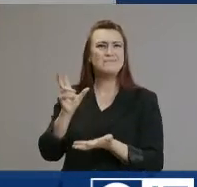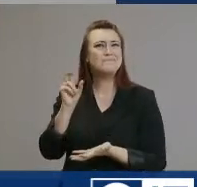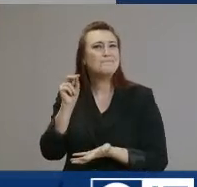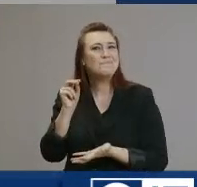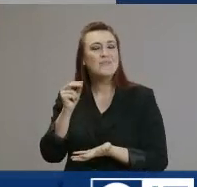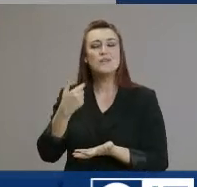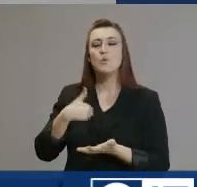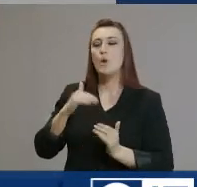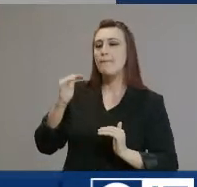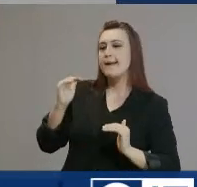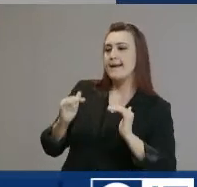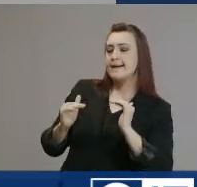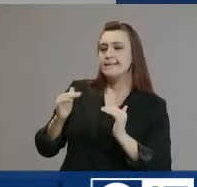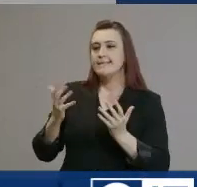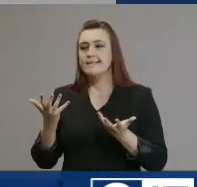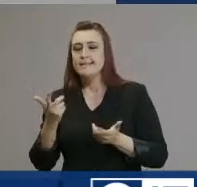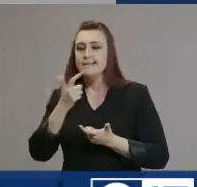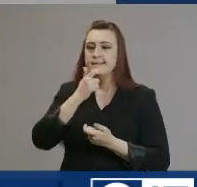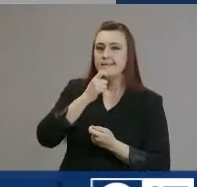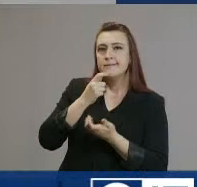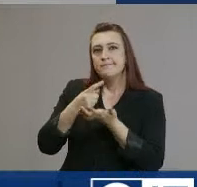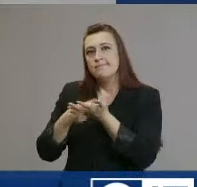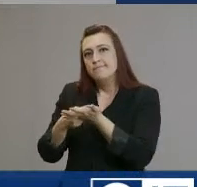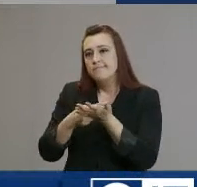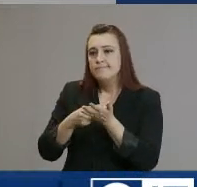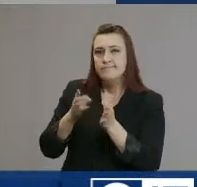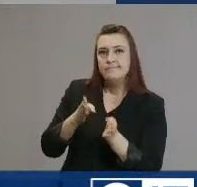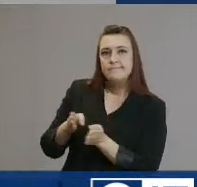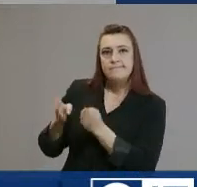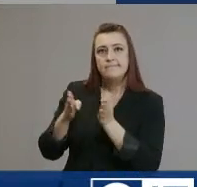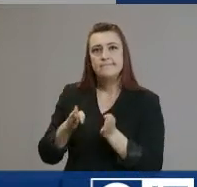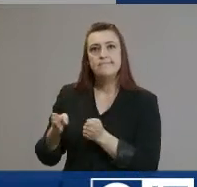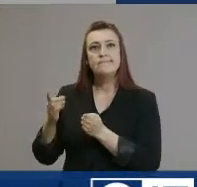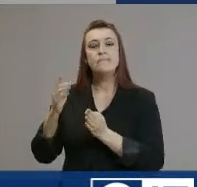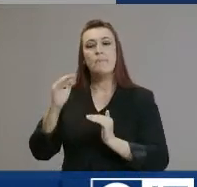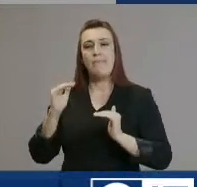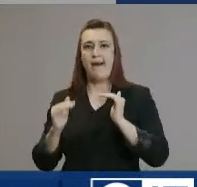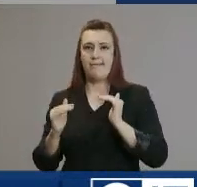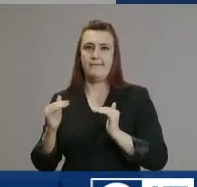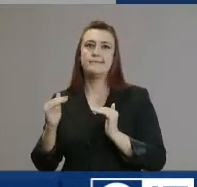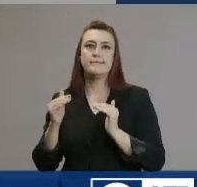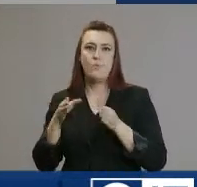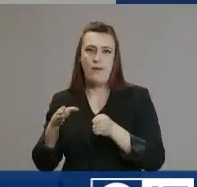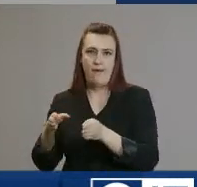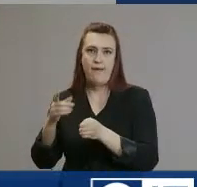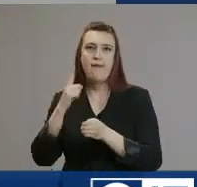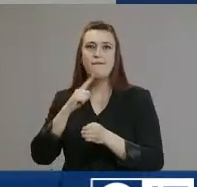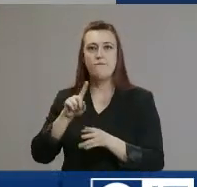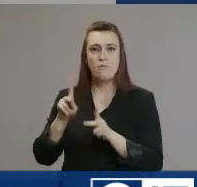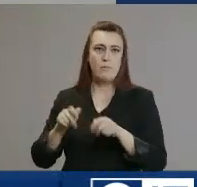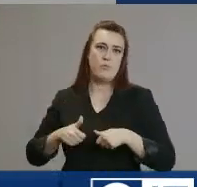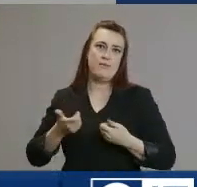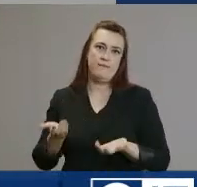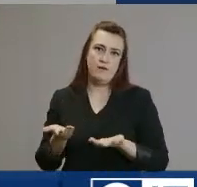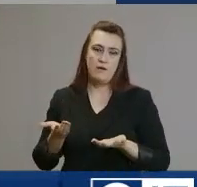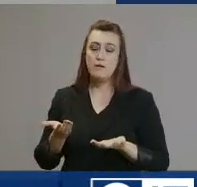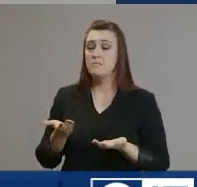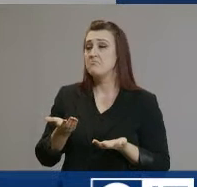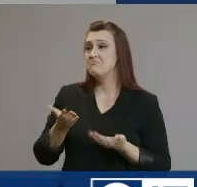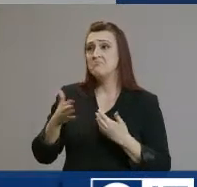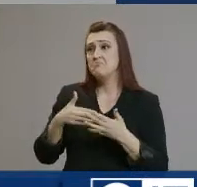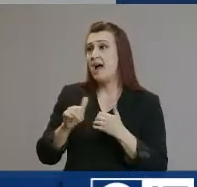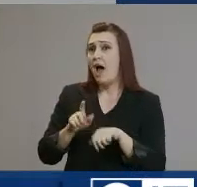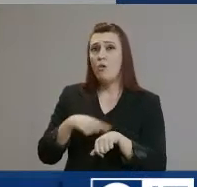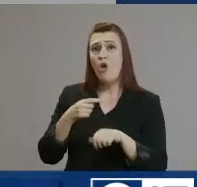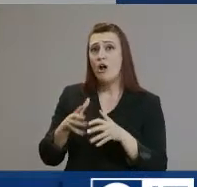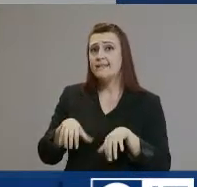way for the people of Arizona, and we're going to stay committed to getting through this storm, no matter how long it takes. But at what point will we see